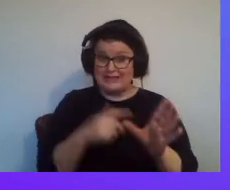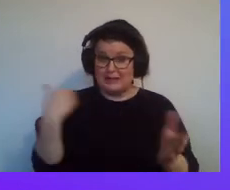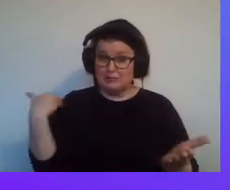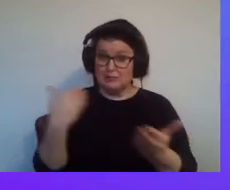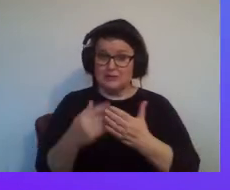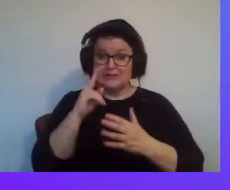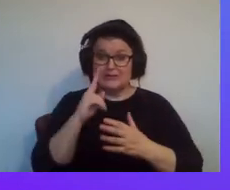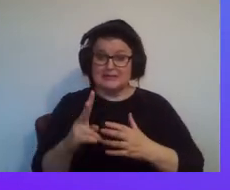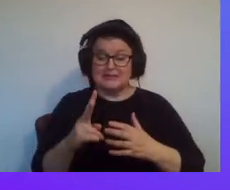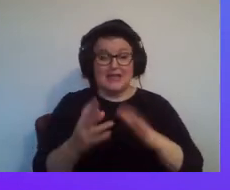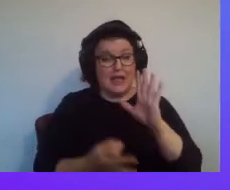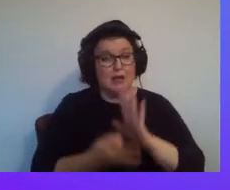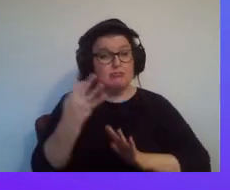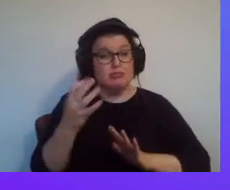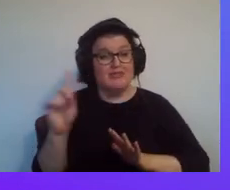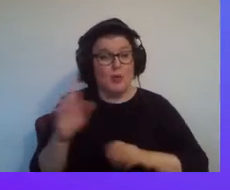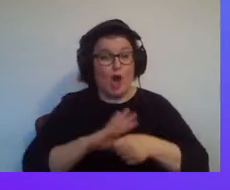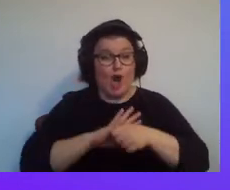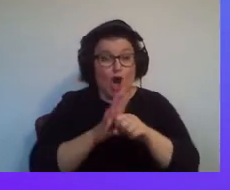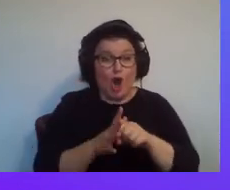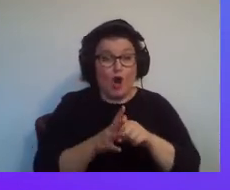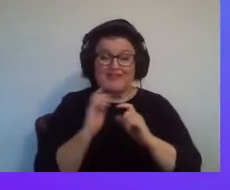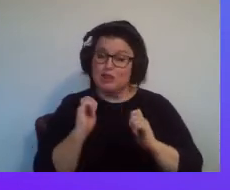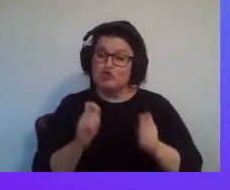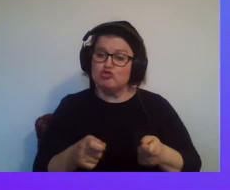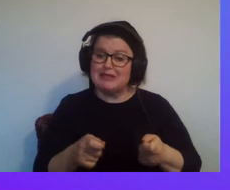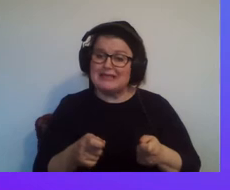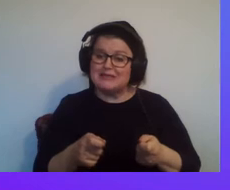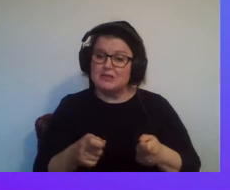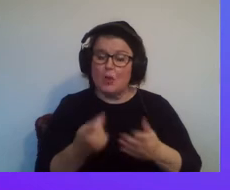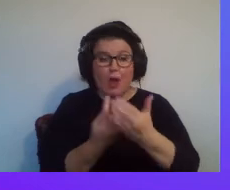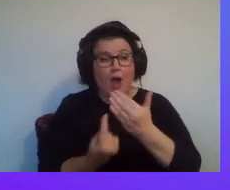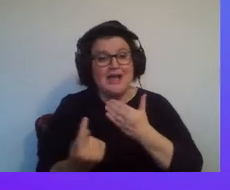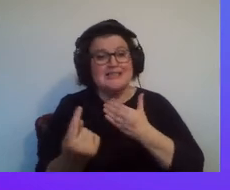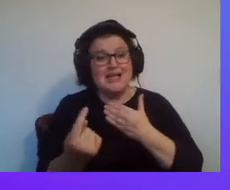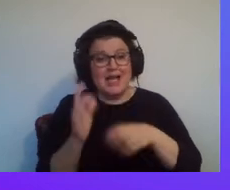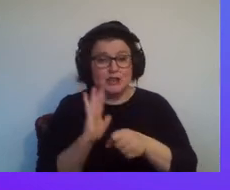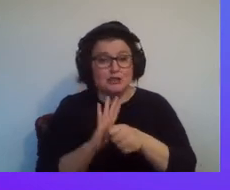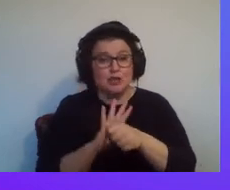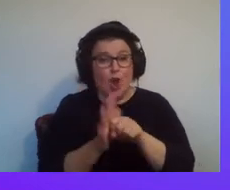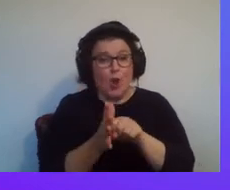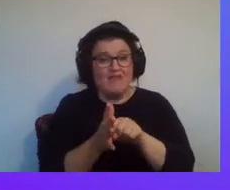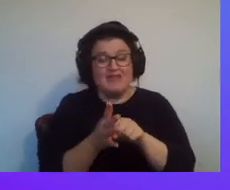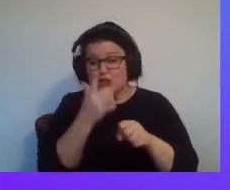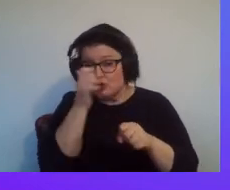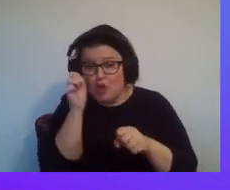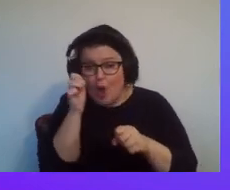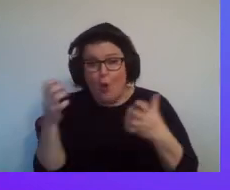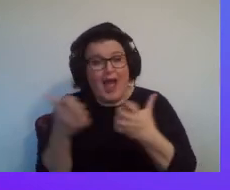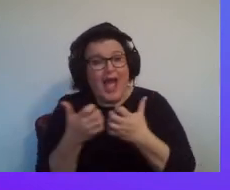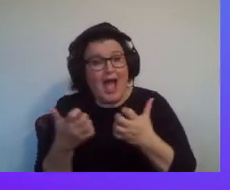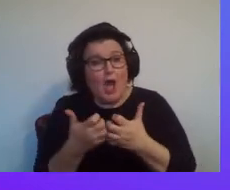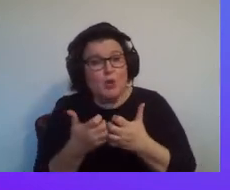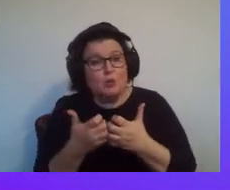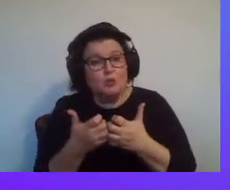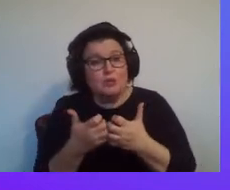testing, isolation support. There's much more that we can do to get that support to communities. I am certainly committed to doing that in London. But we need